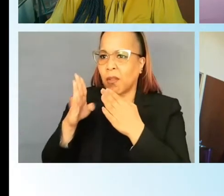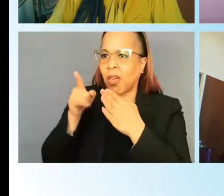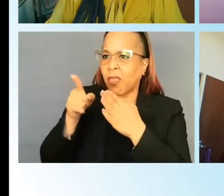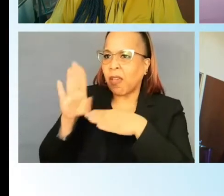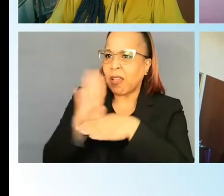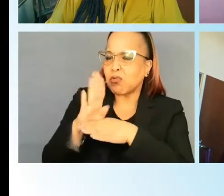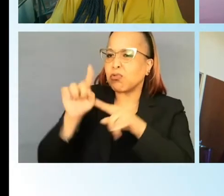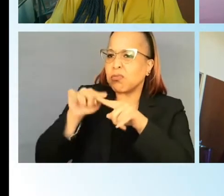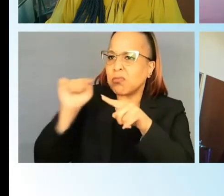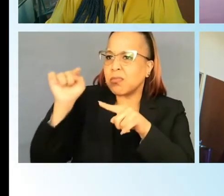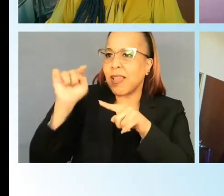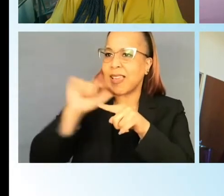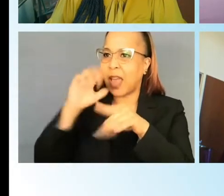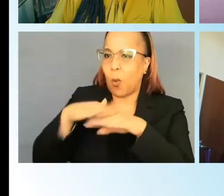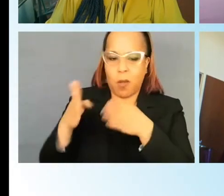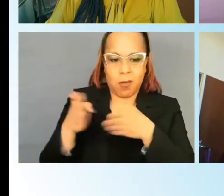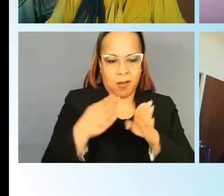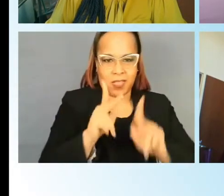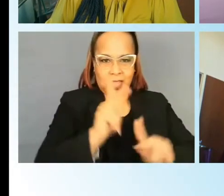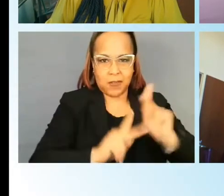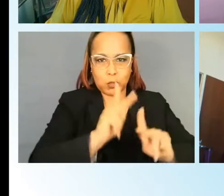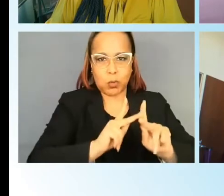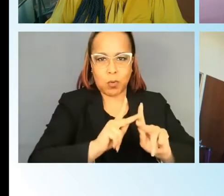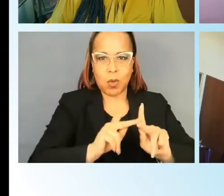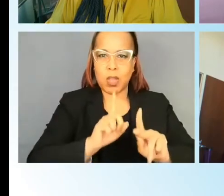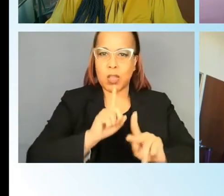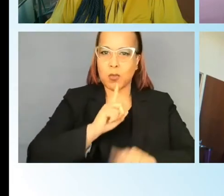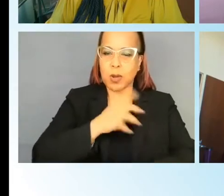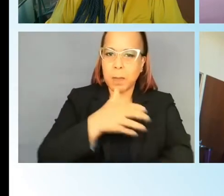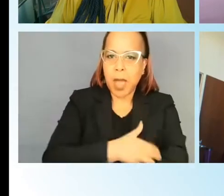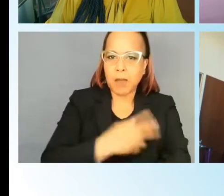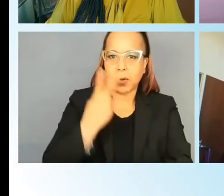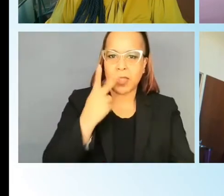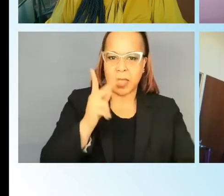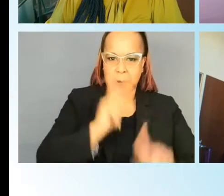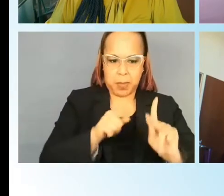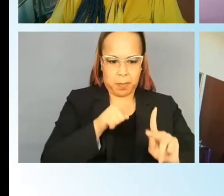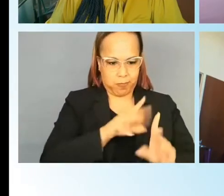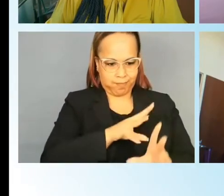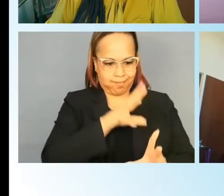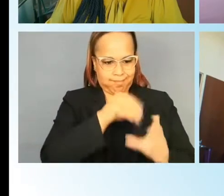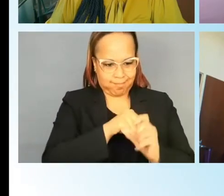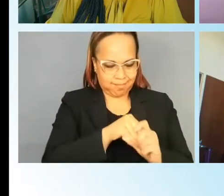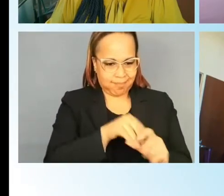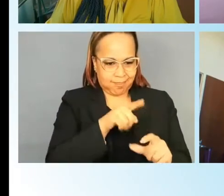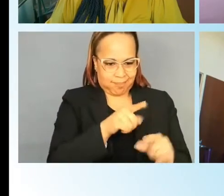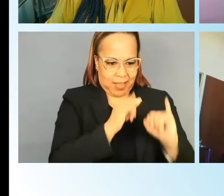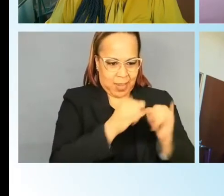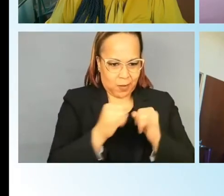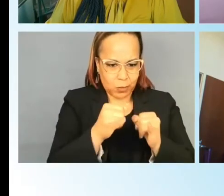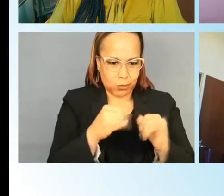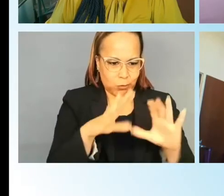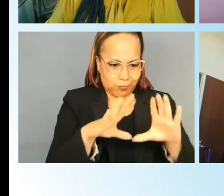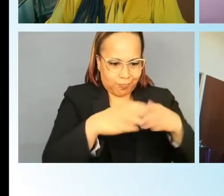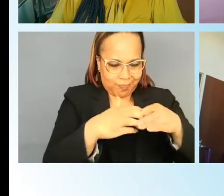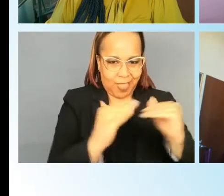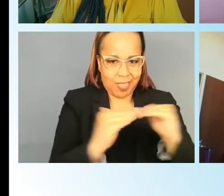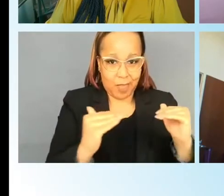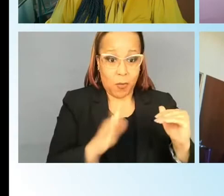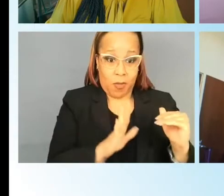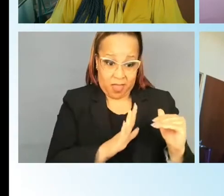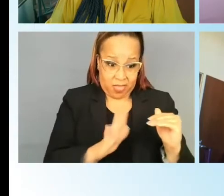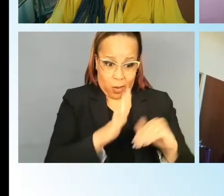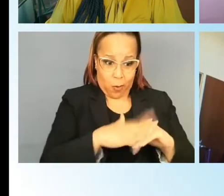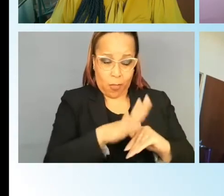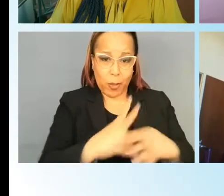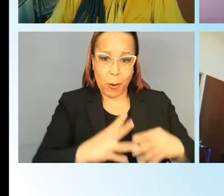really powerful to see people participate on that individual and interpersonal level so that they are on their own healing journey